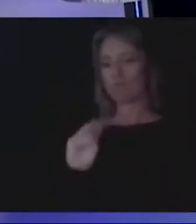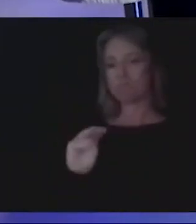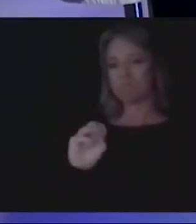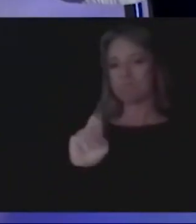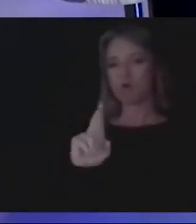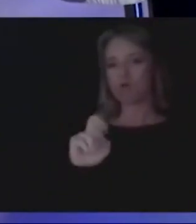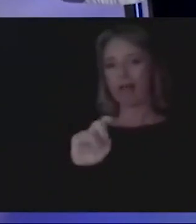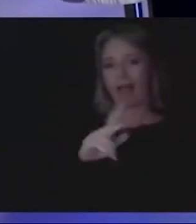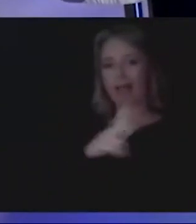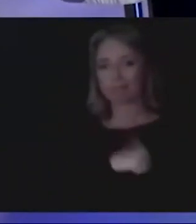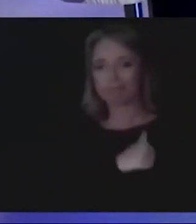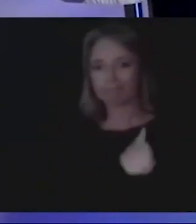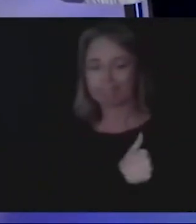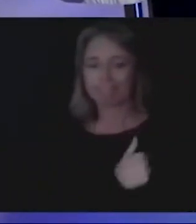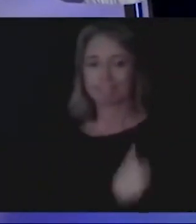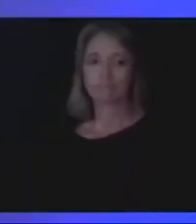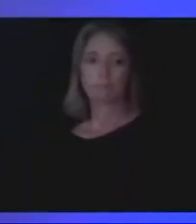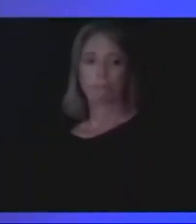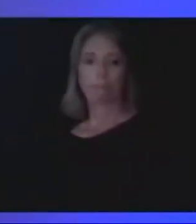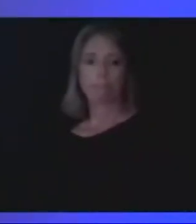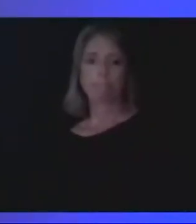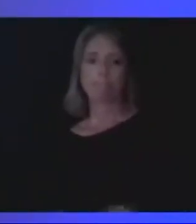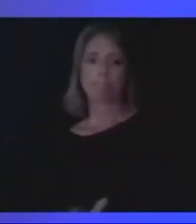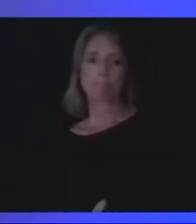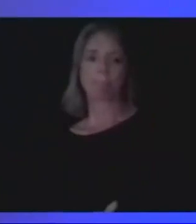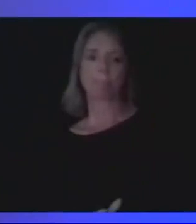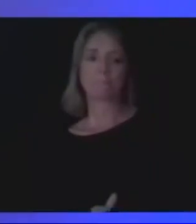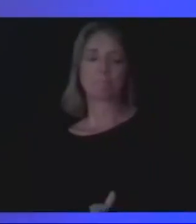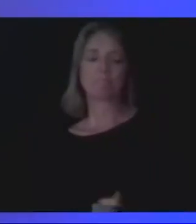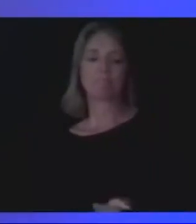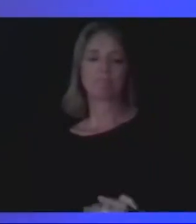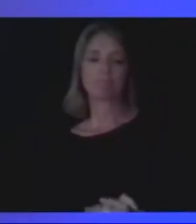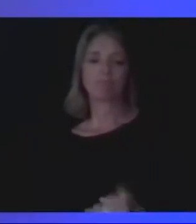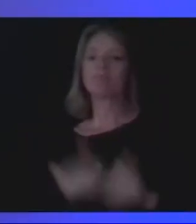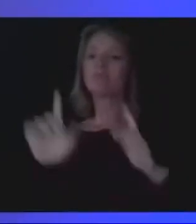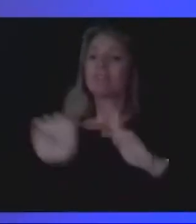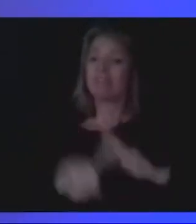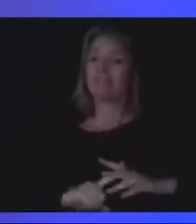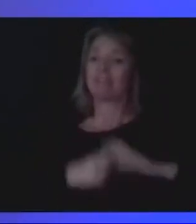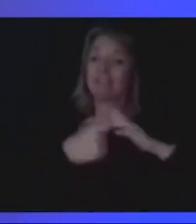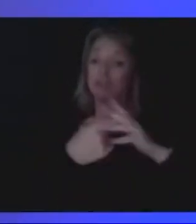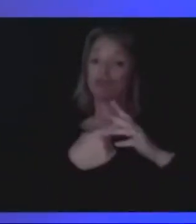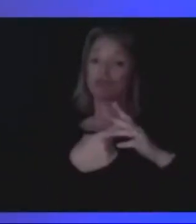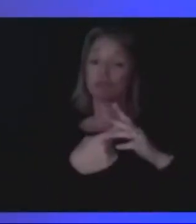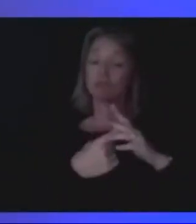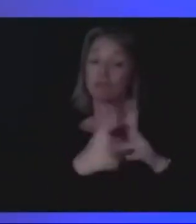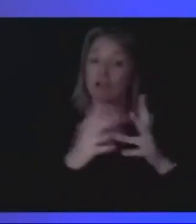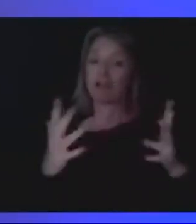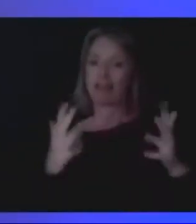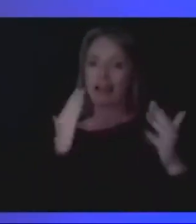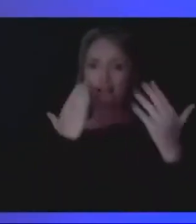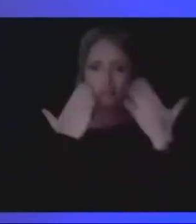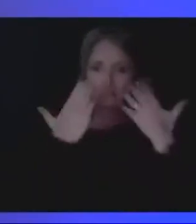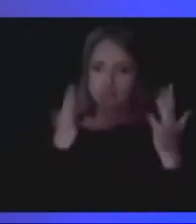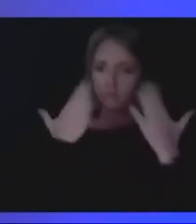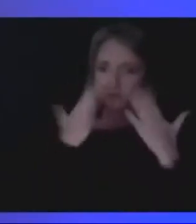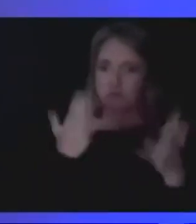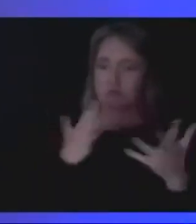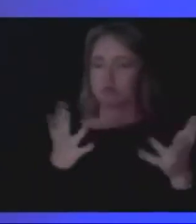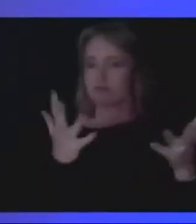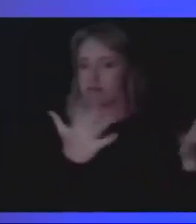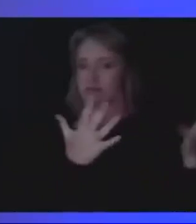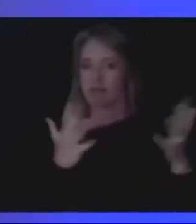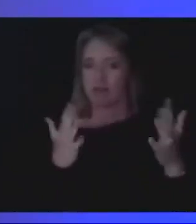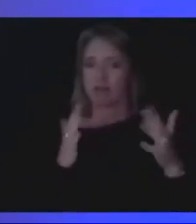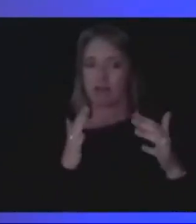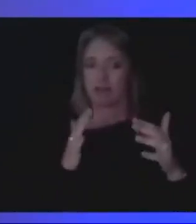The morale has evolved during this pandemic. Initially, there was a lot of unknowns, and the volumes are actually down, but that anxiety